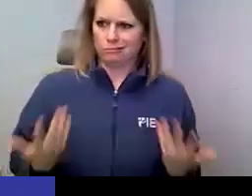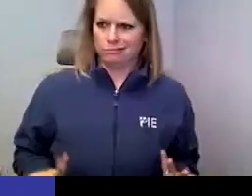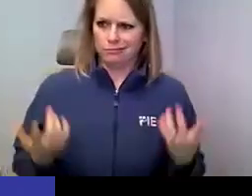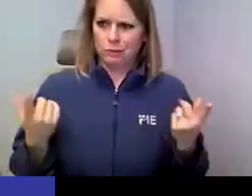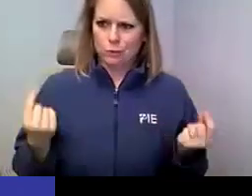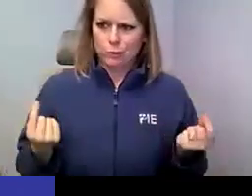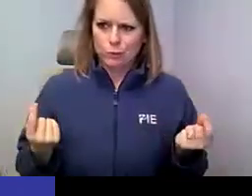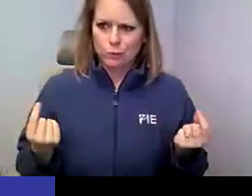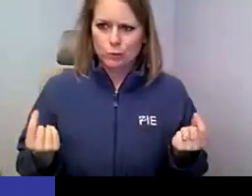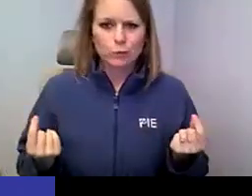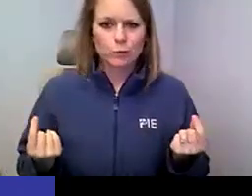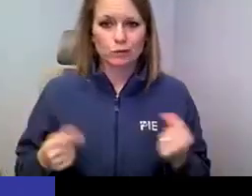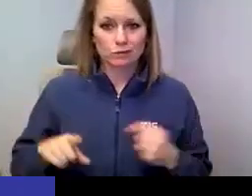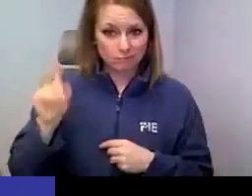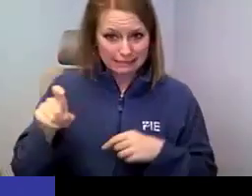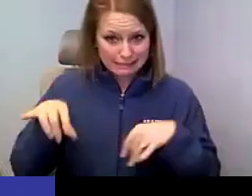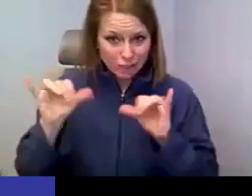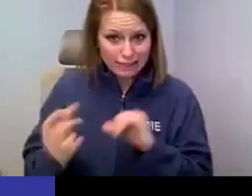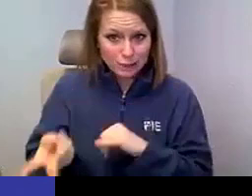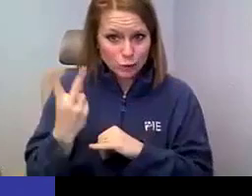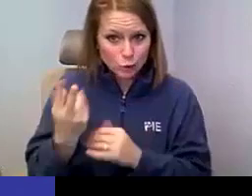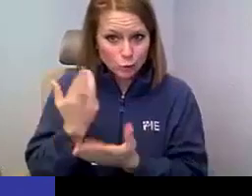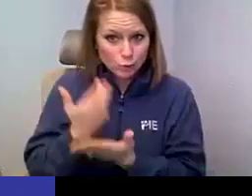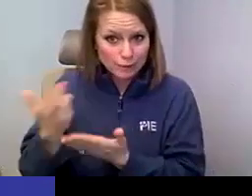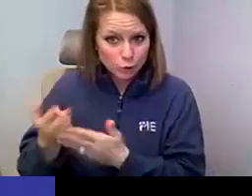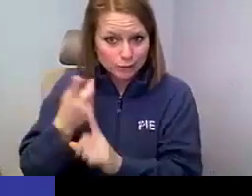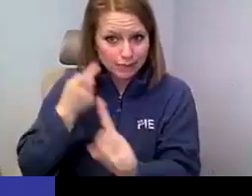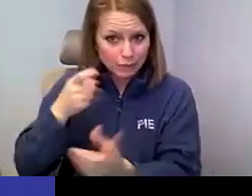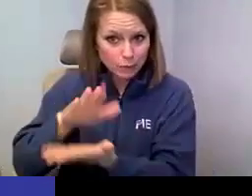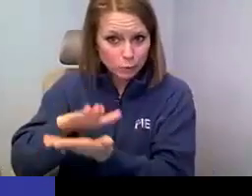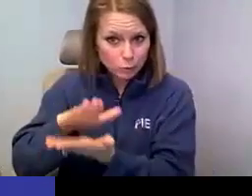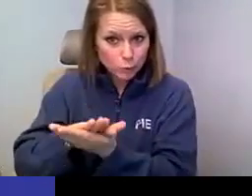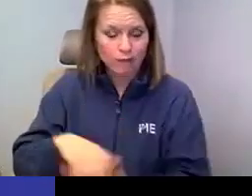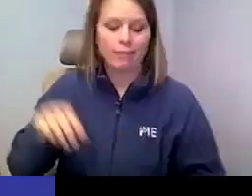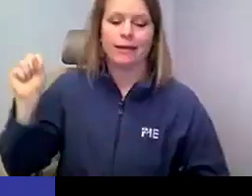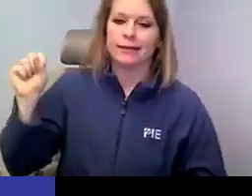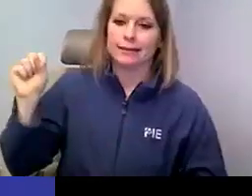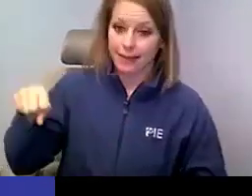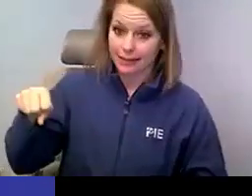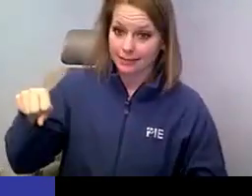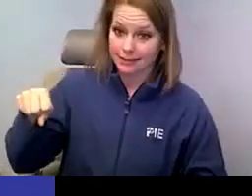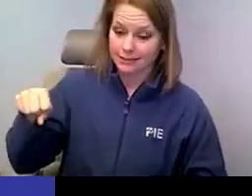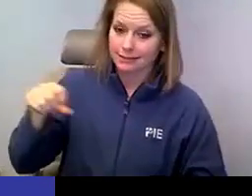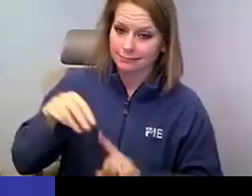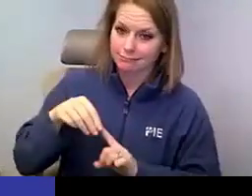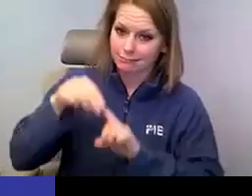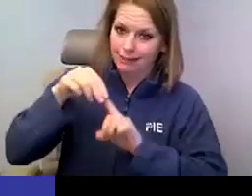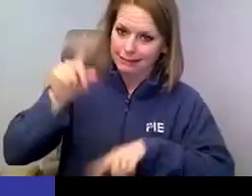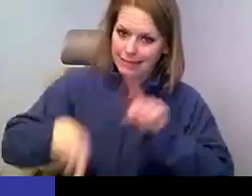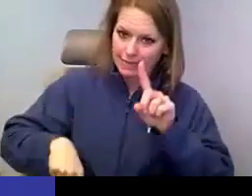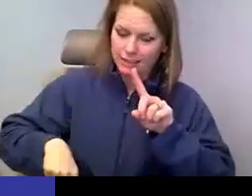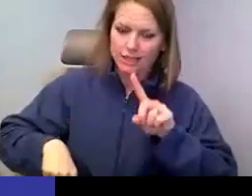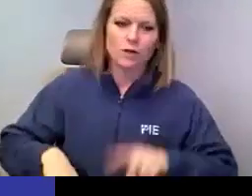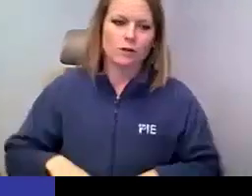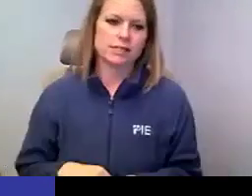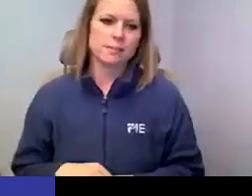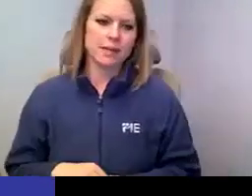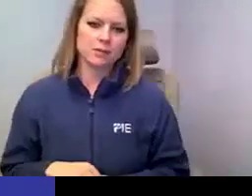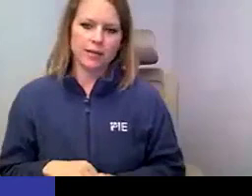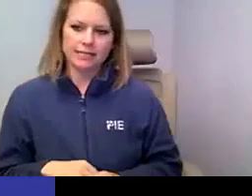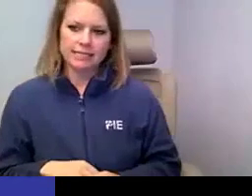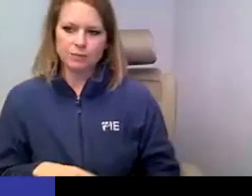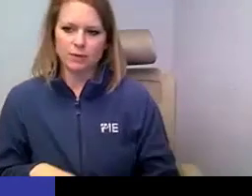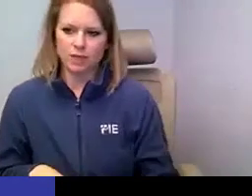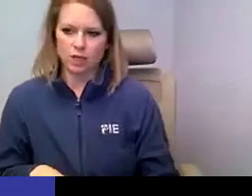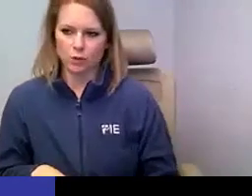two sources from school? Yes, unless you can't. So there might be situations where an elementary student only has one